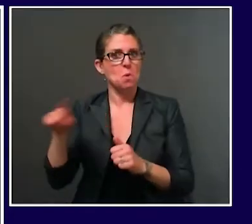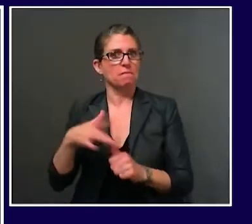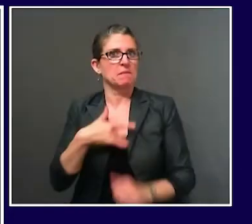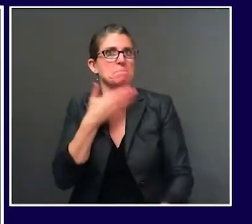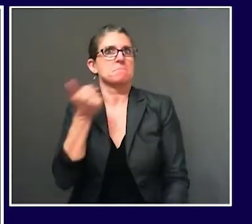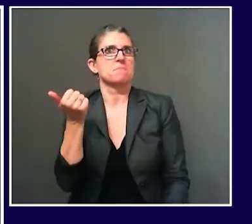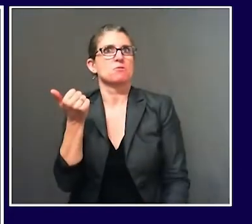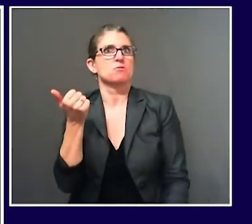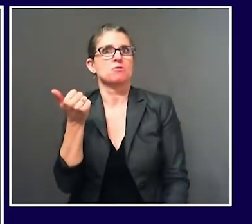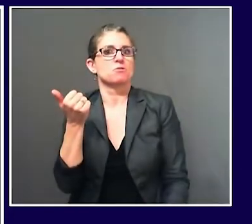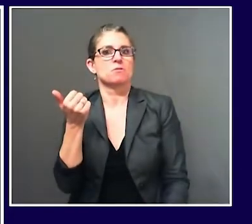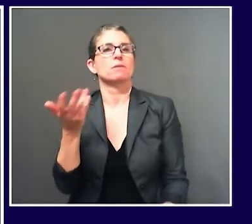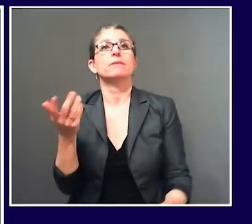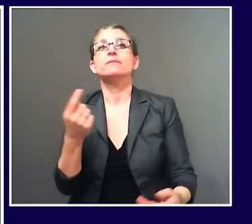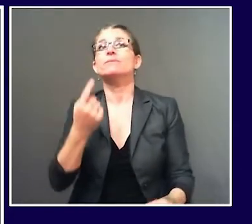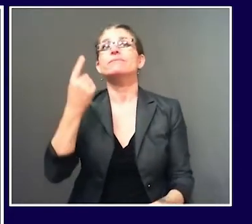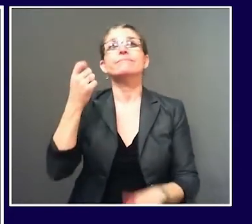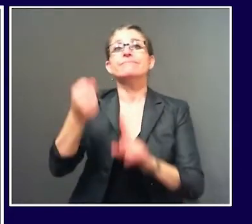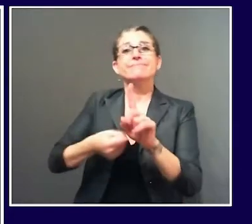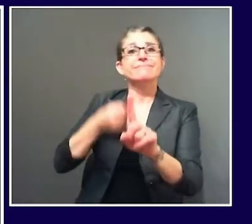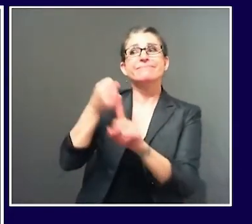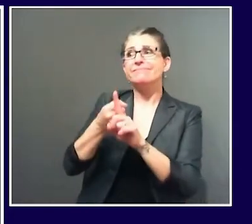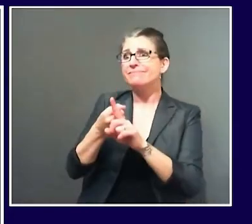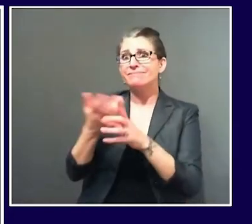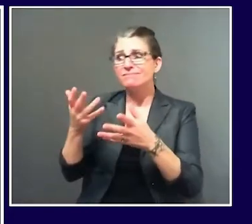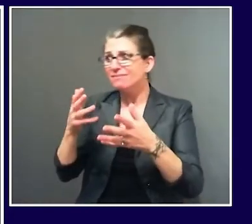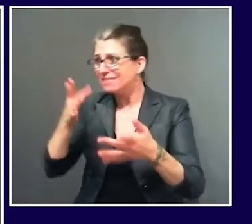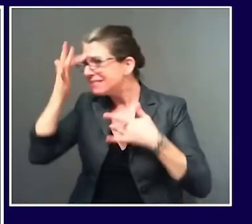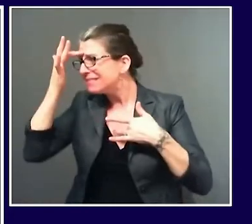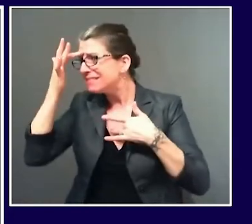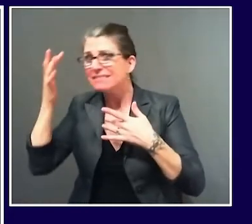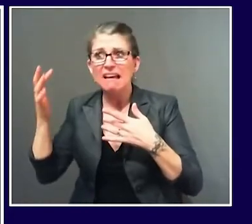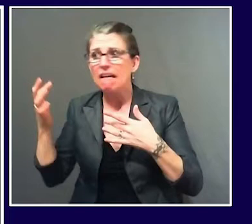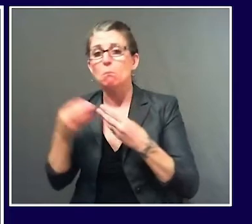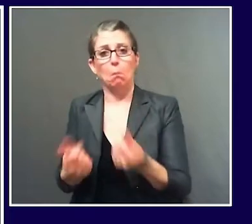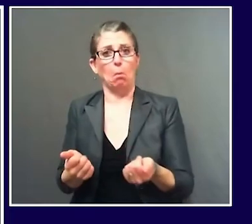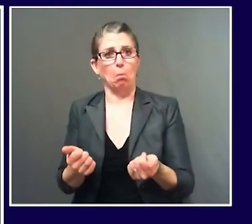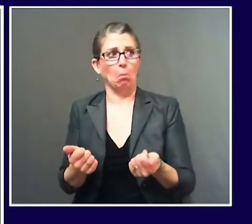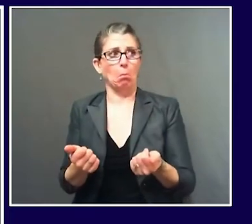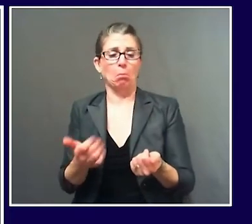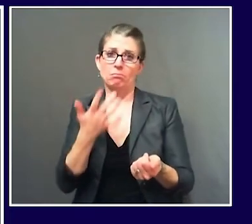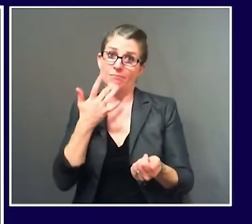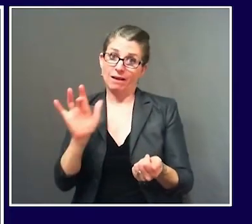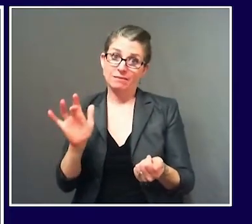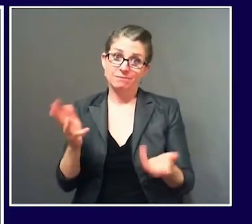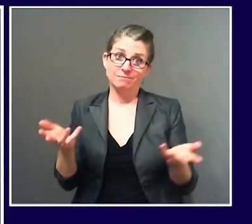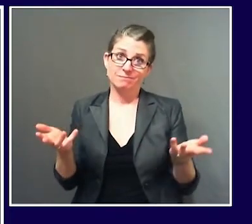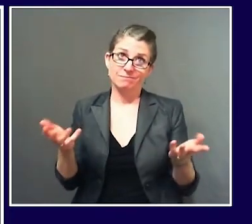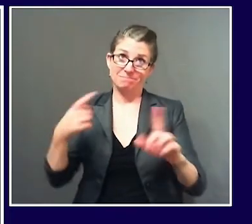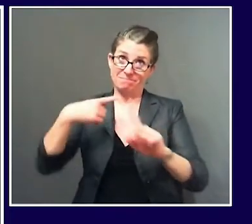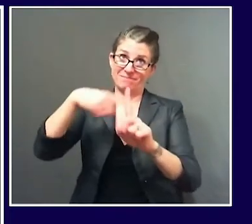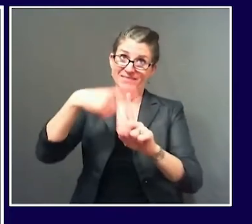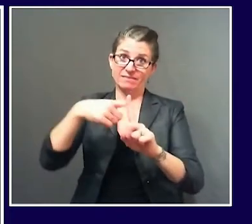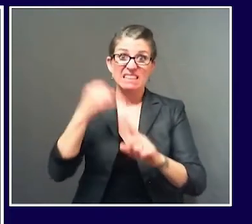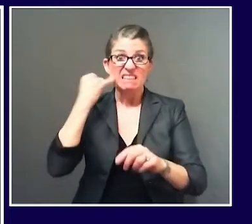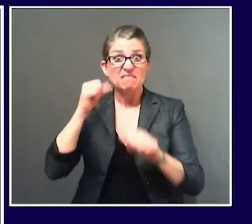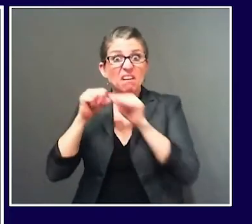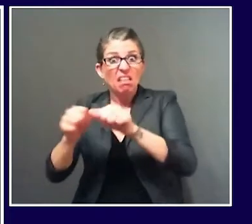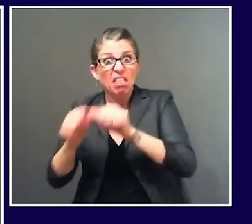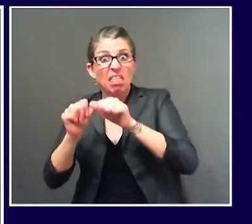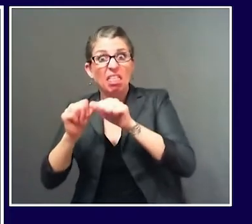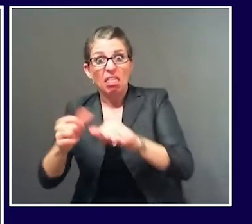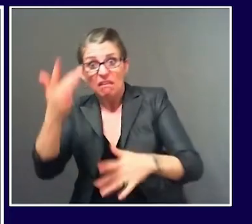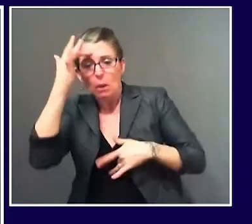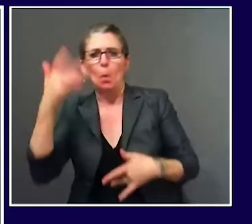them was something short-lived and certainly not a longer type of situation. Again, the reports that I received